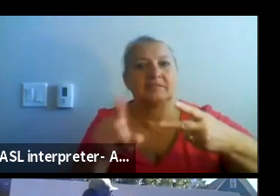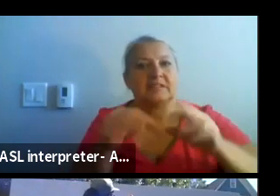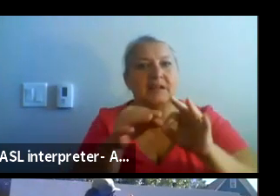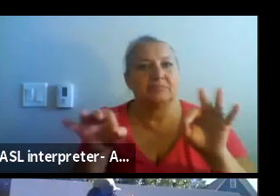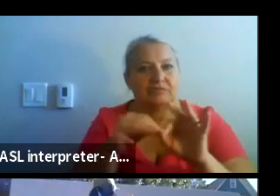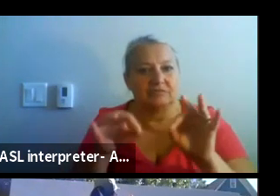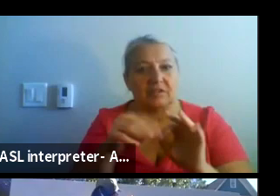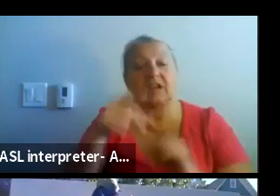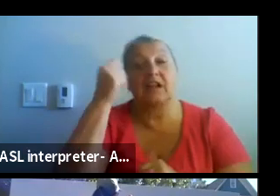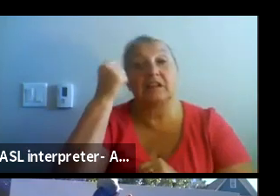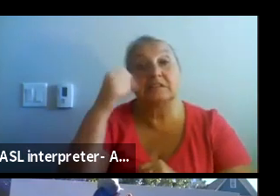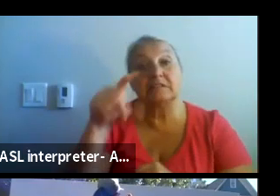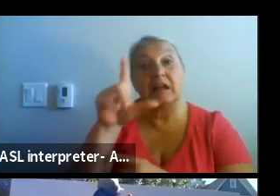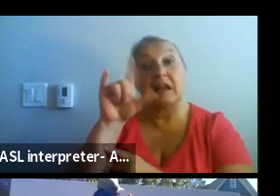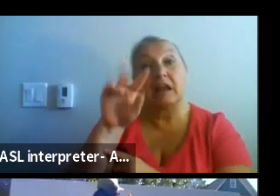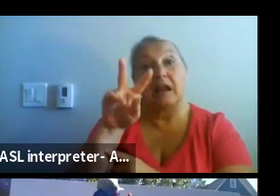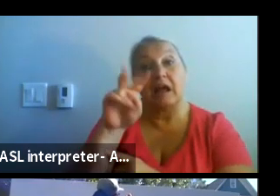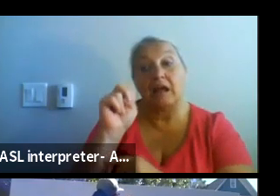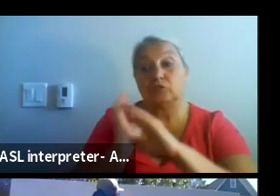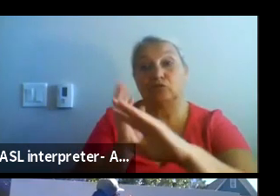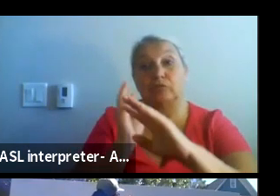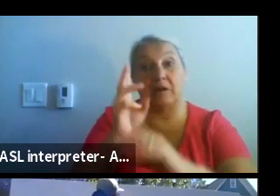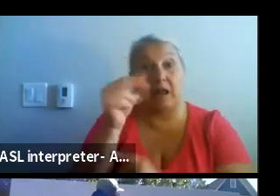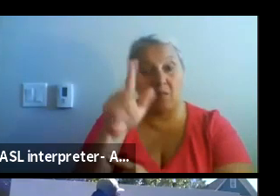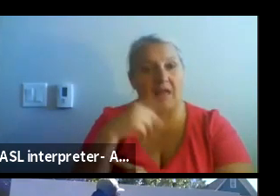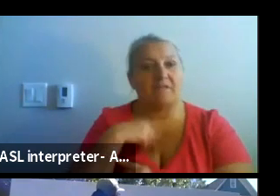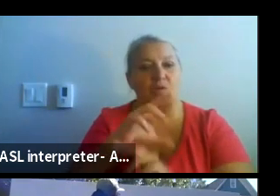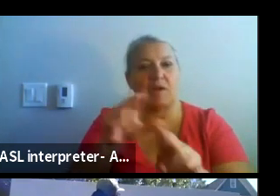the HowlRound live stream, and here,